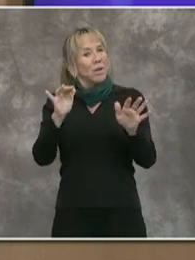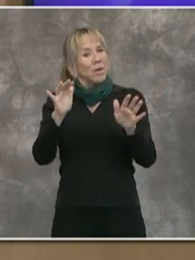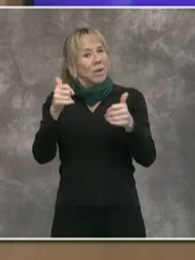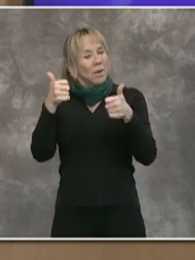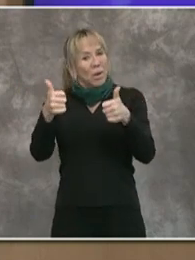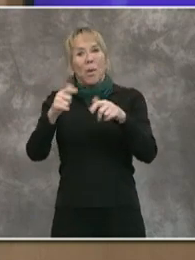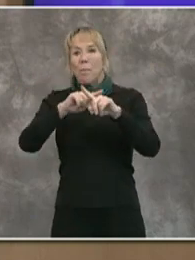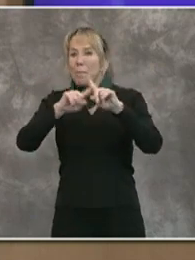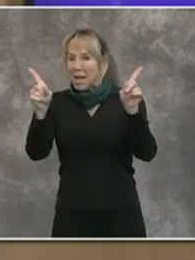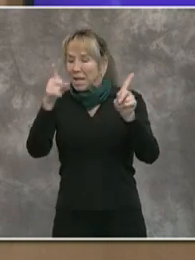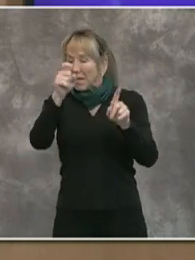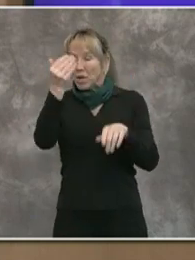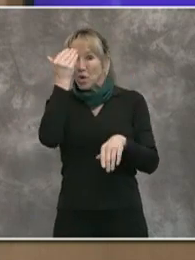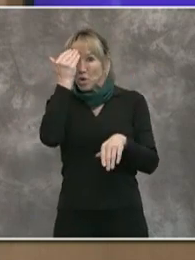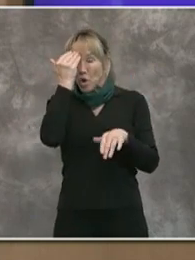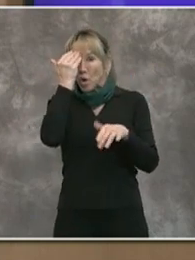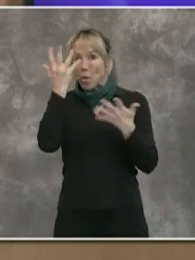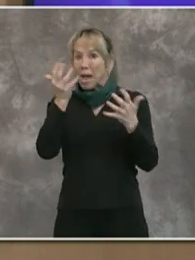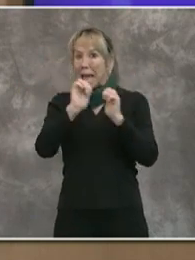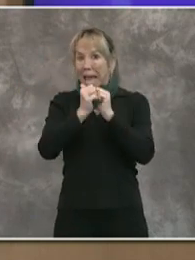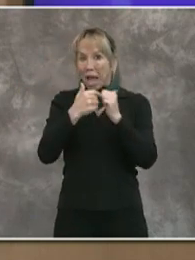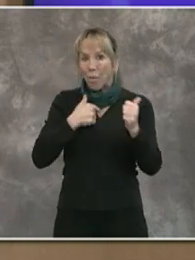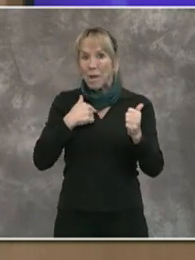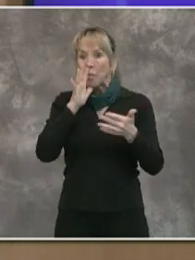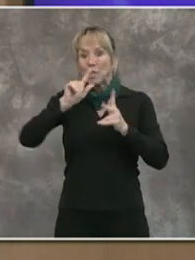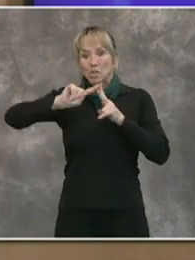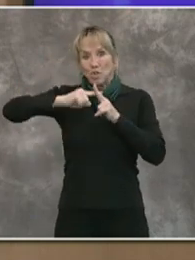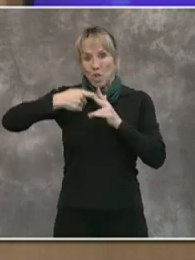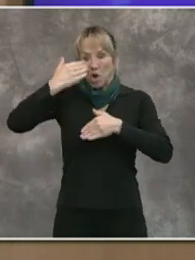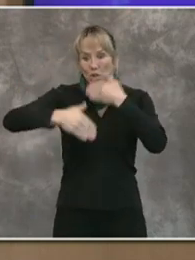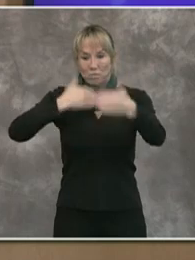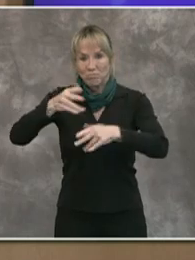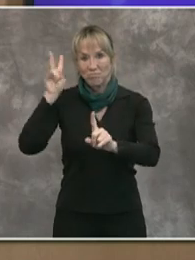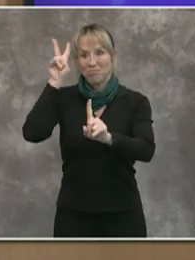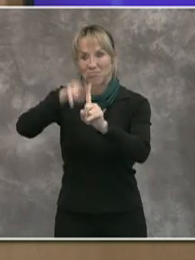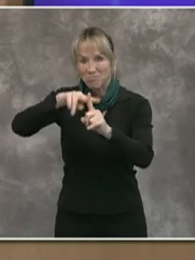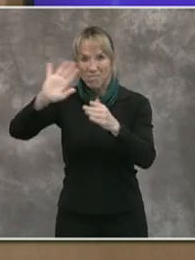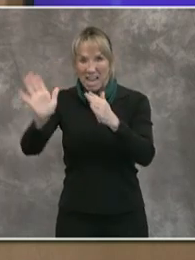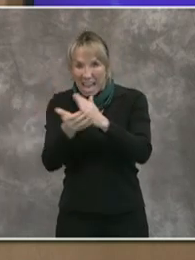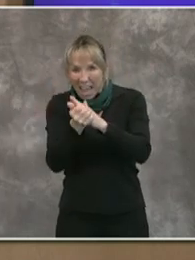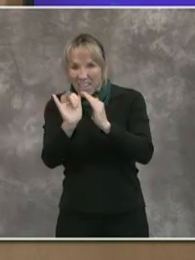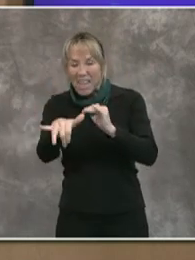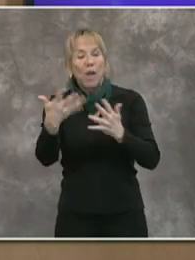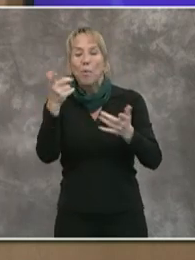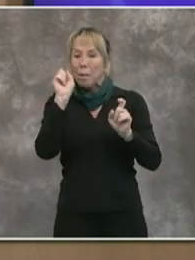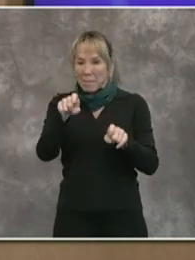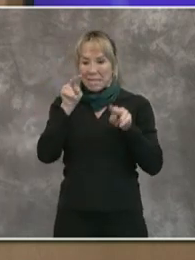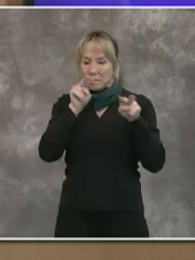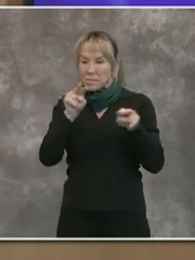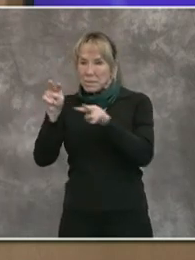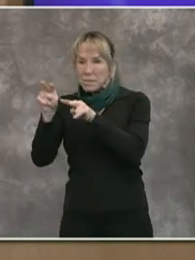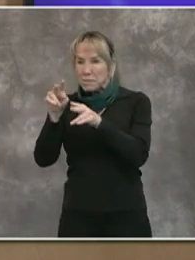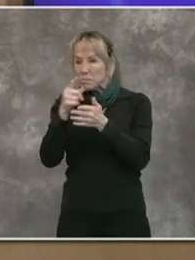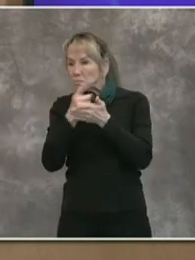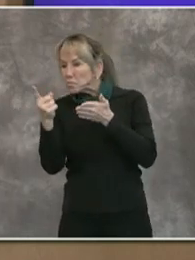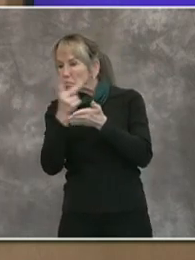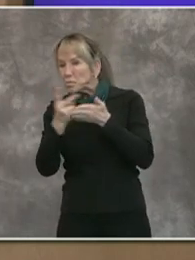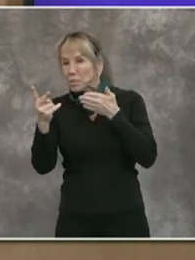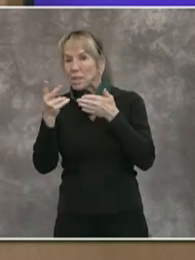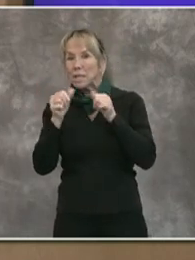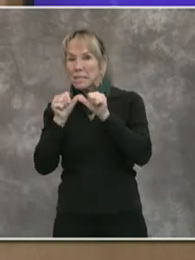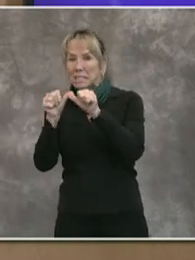know that the ability to implement those is directly tied to our ability to stay the course and continue to see progress in the coming weeks in San Diego